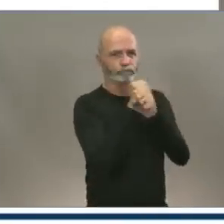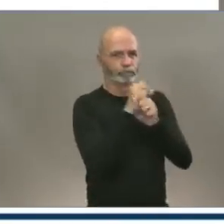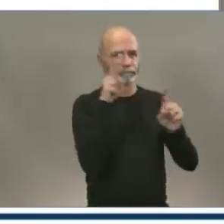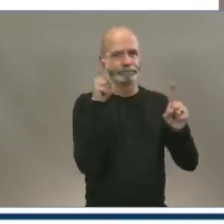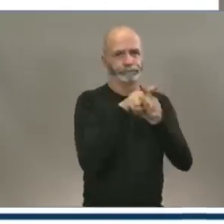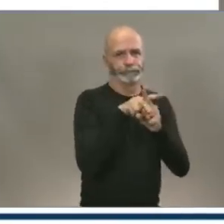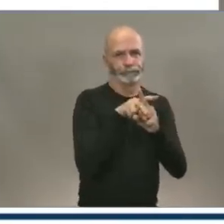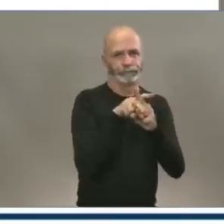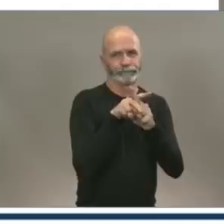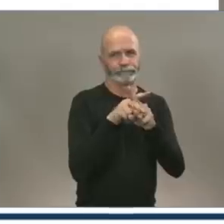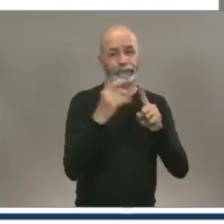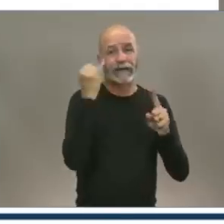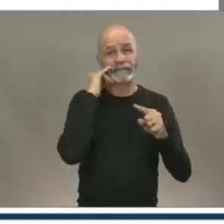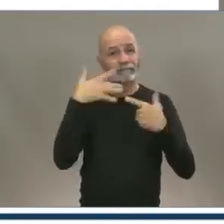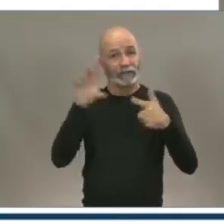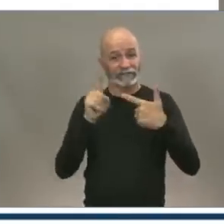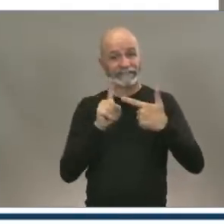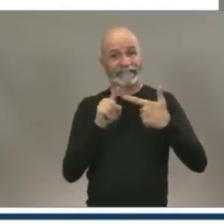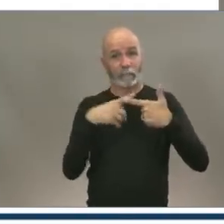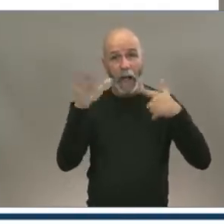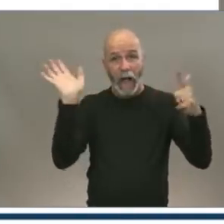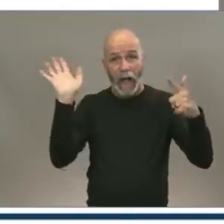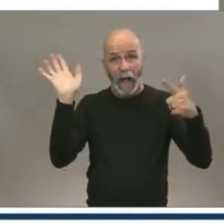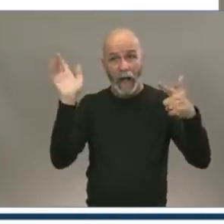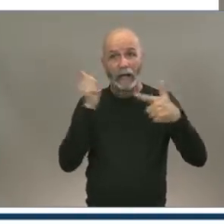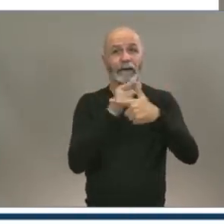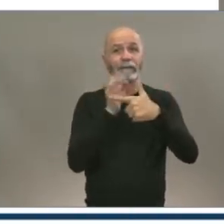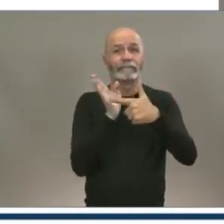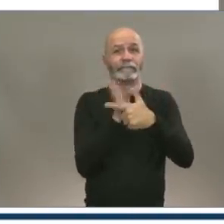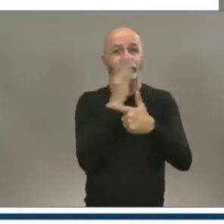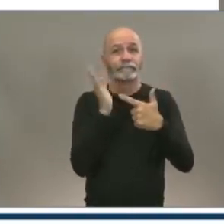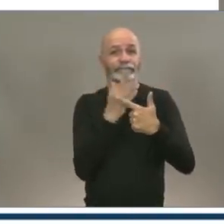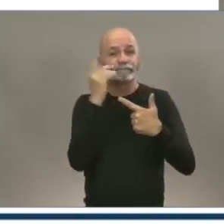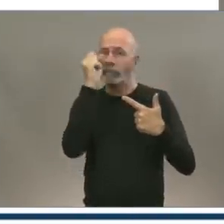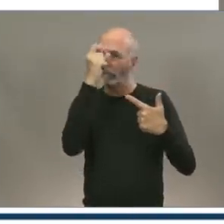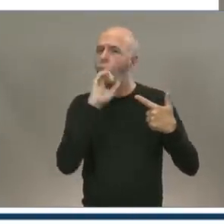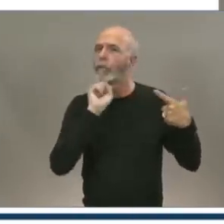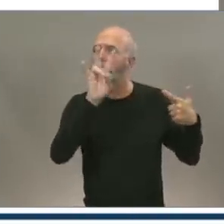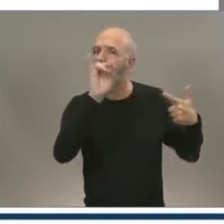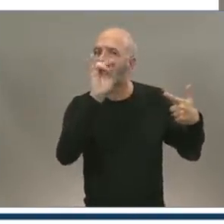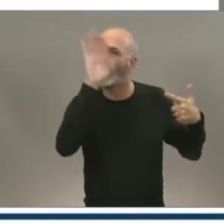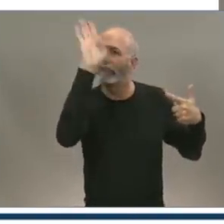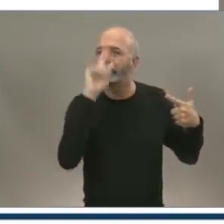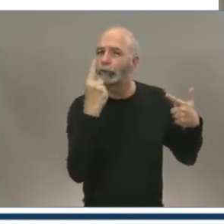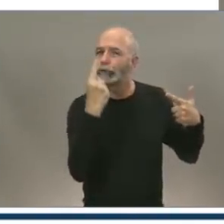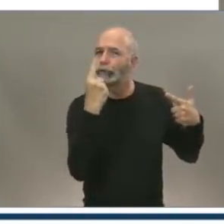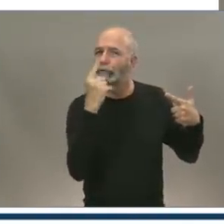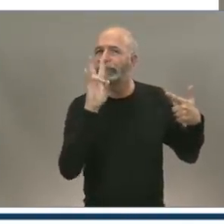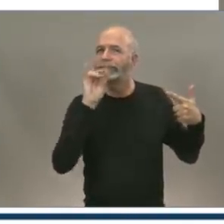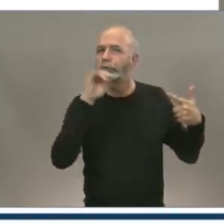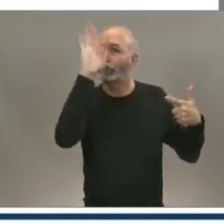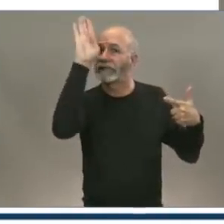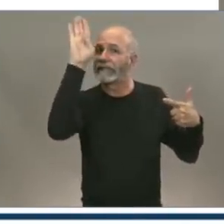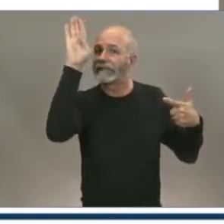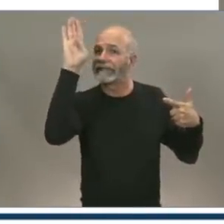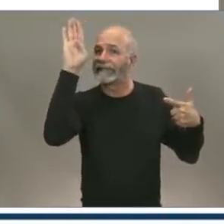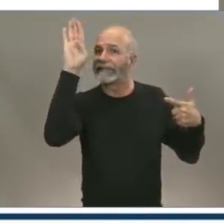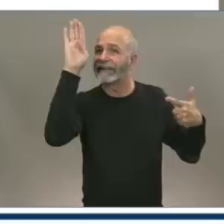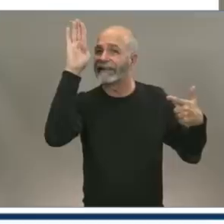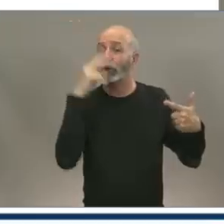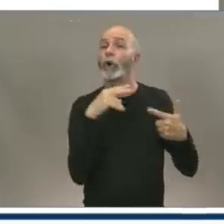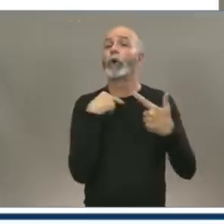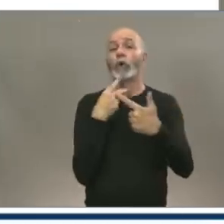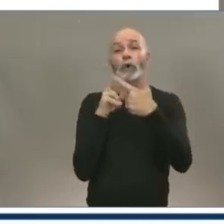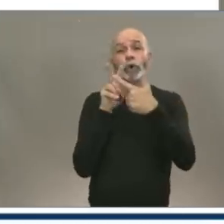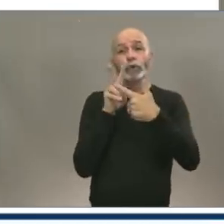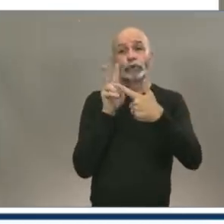primary series if you are 70 years of age or older, if you received 2 doses of AstraZeneca